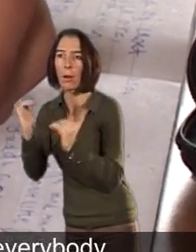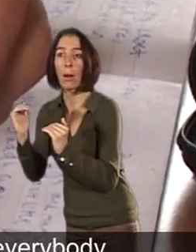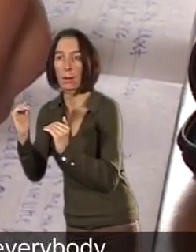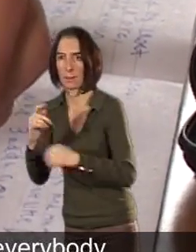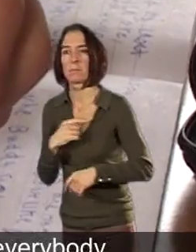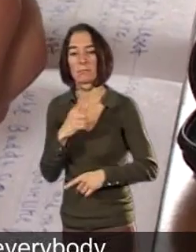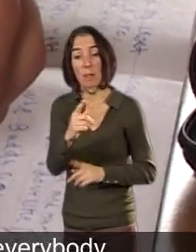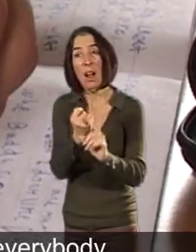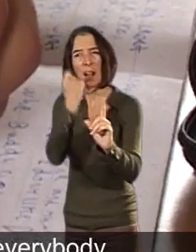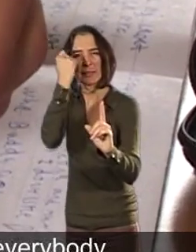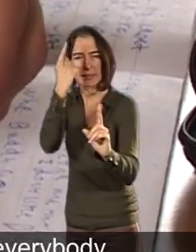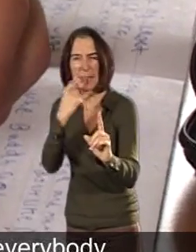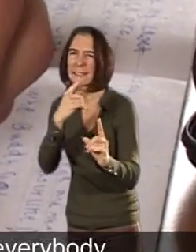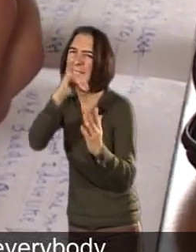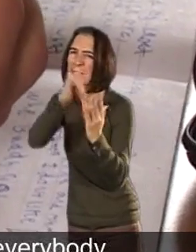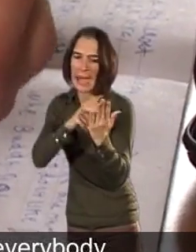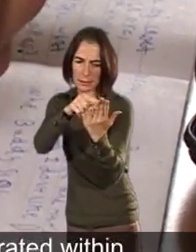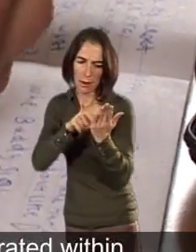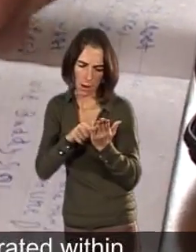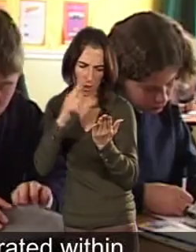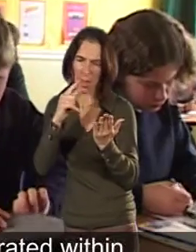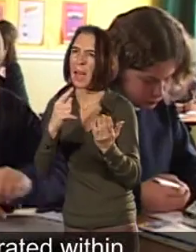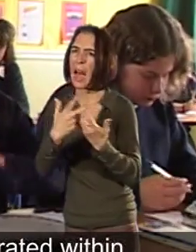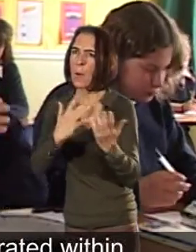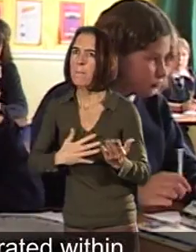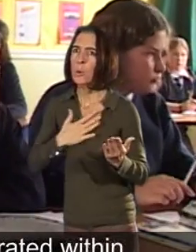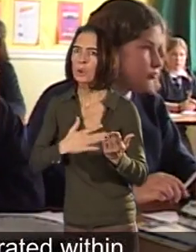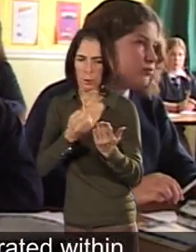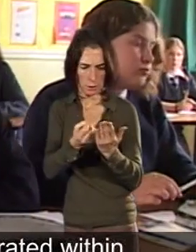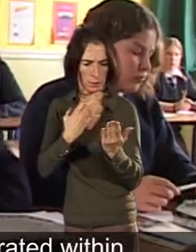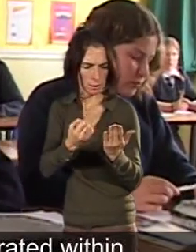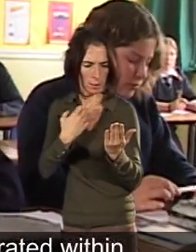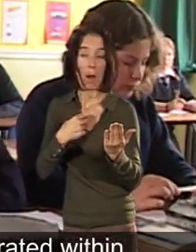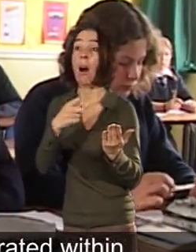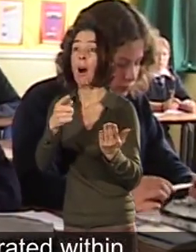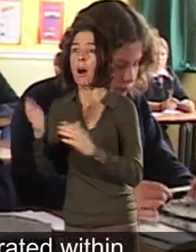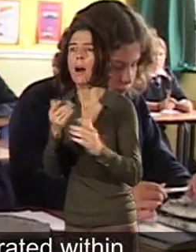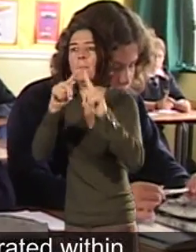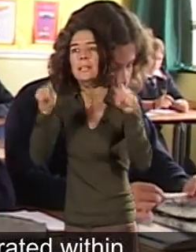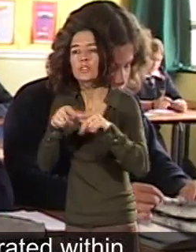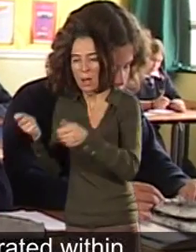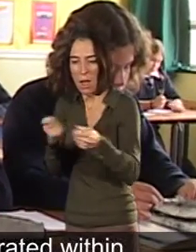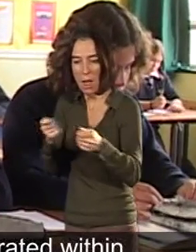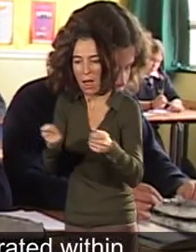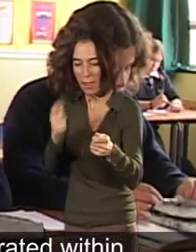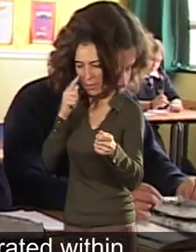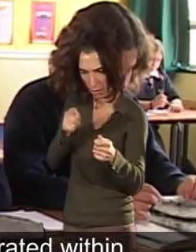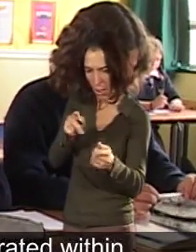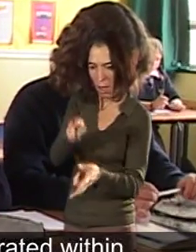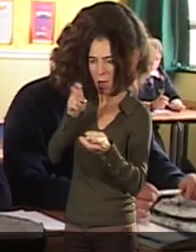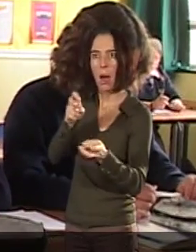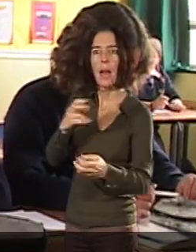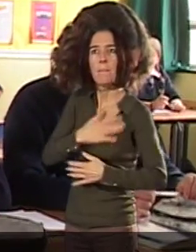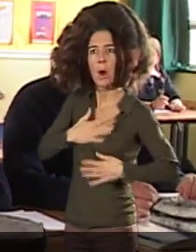same as everybody else and to give the feedback at the same time as everyone else so that he's integrated within the class, but he's working at his